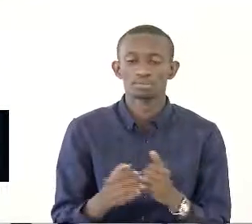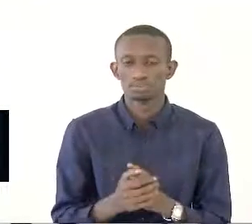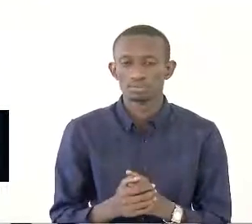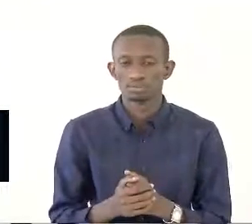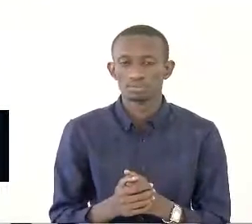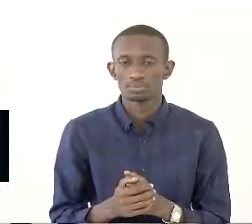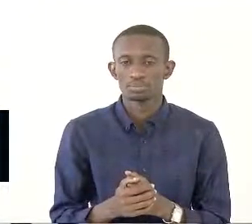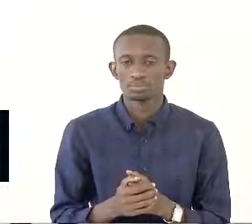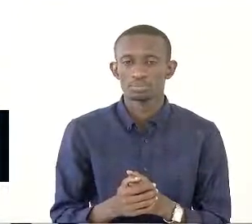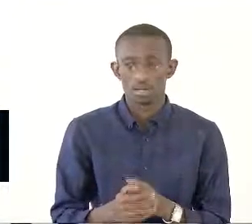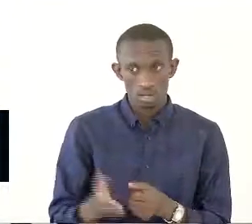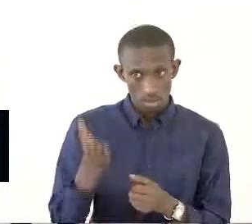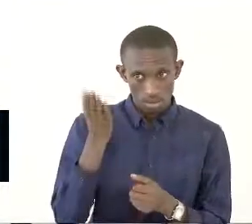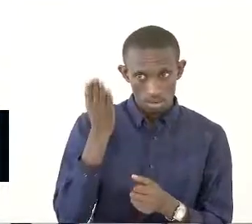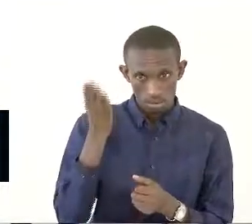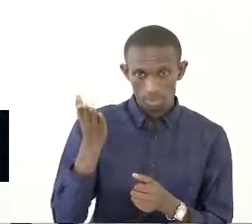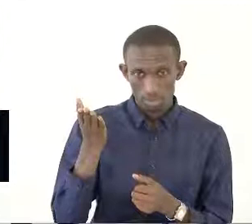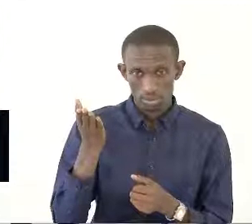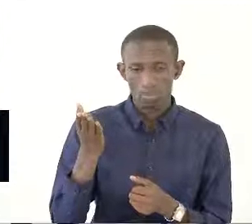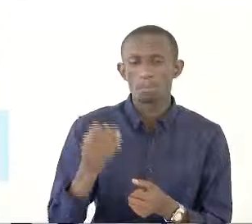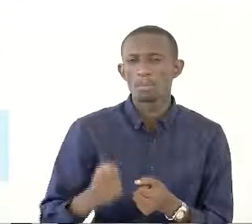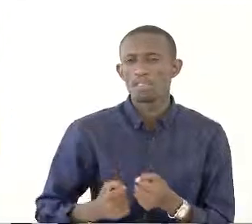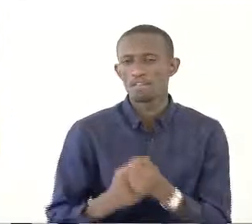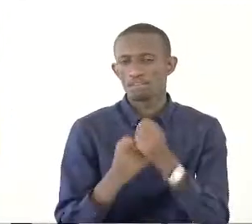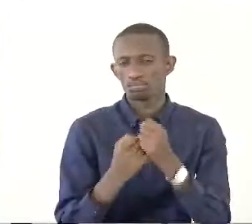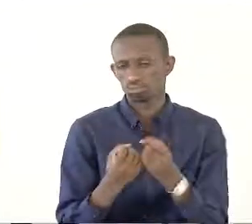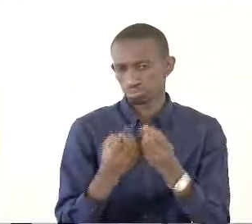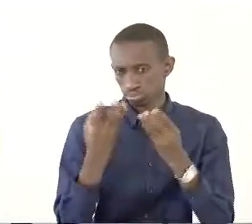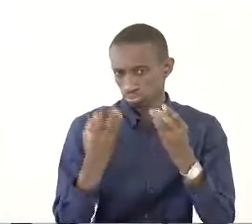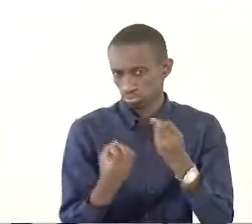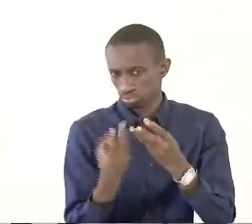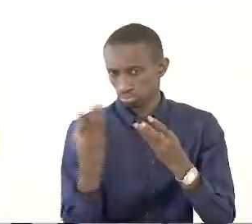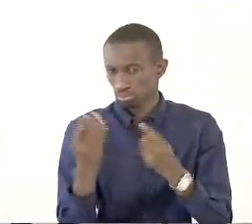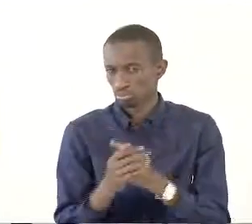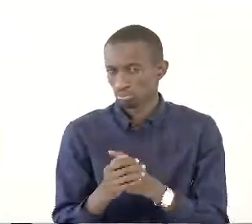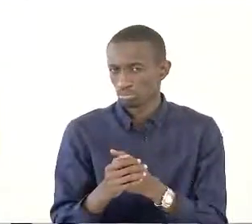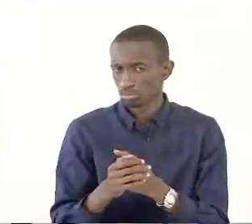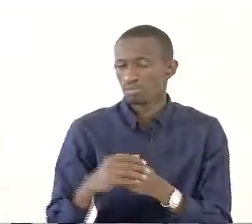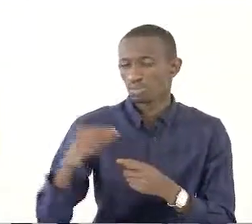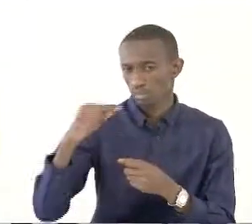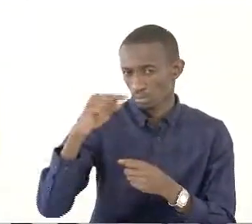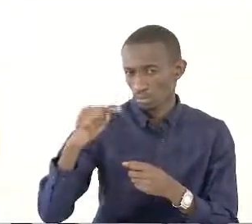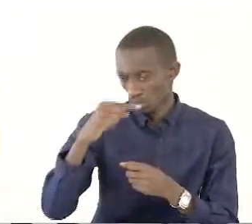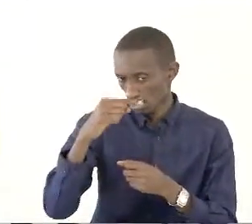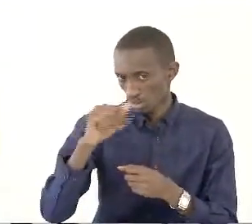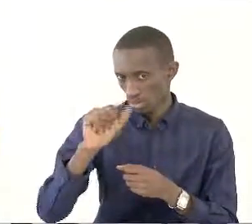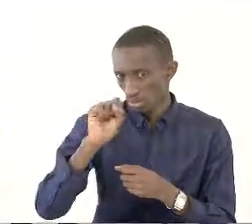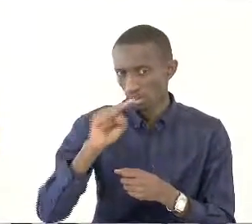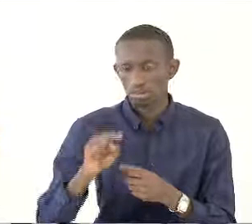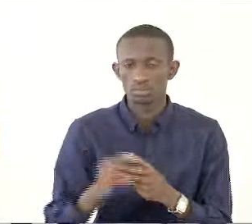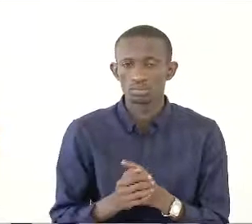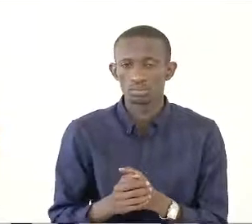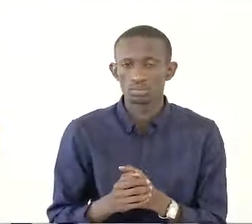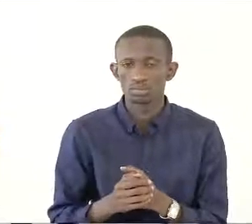to ionize the gas. The ionization, you understand what it means. It is